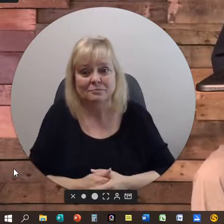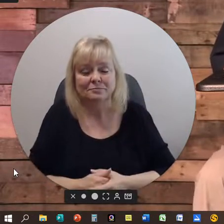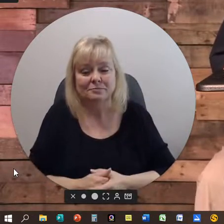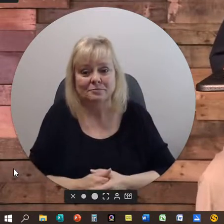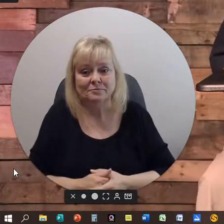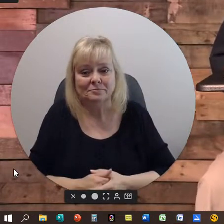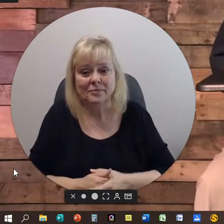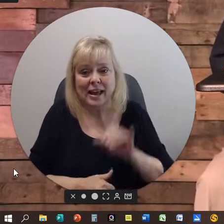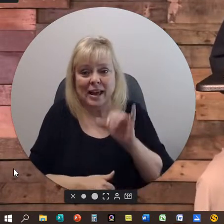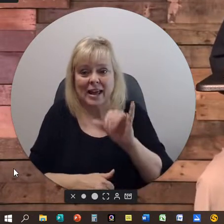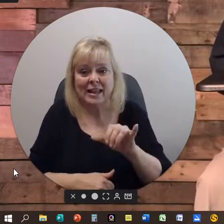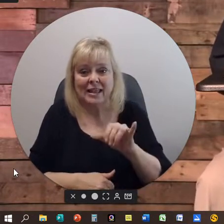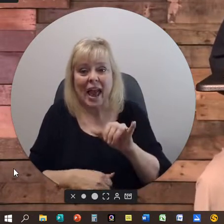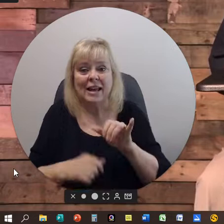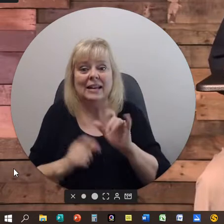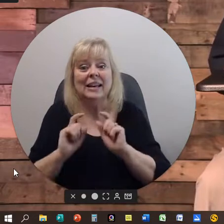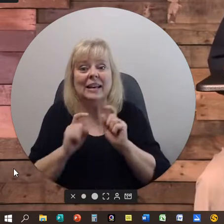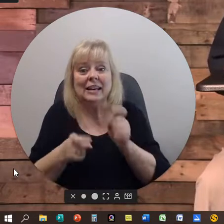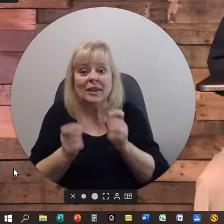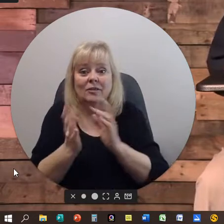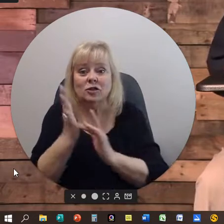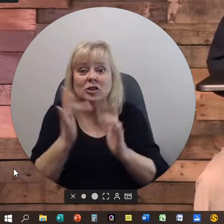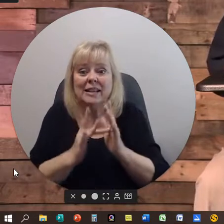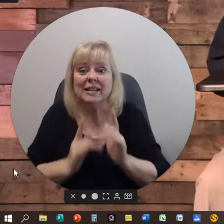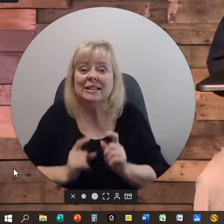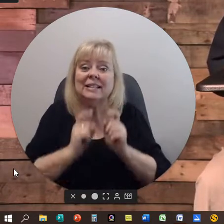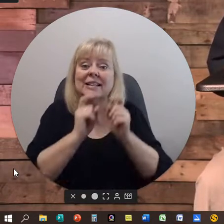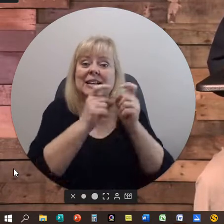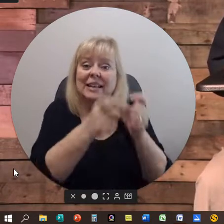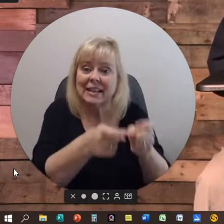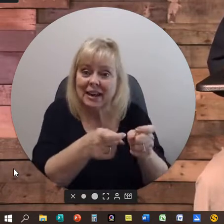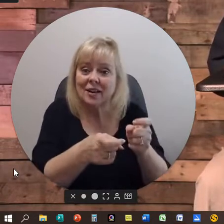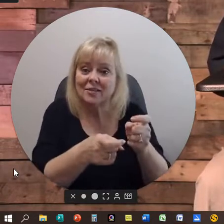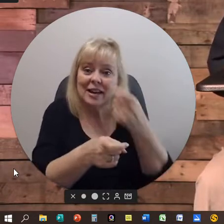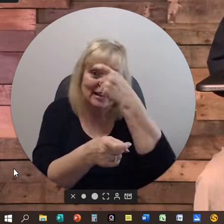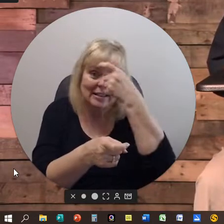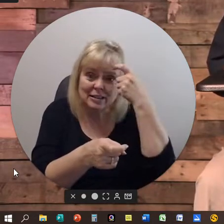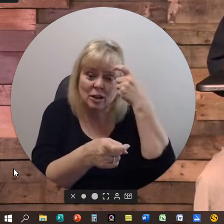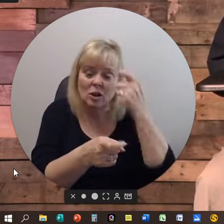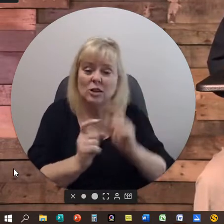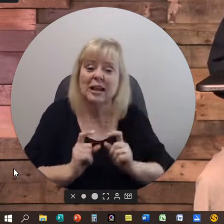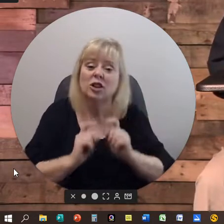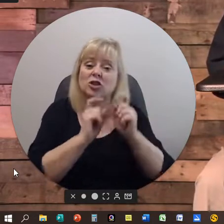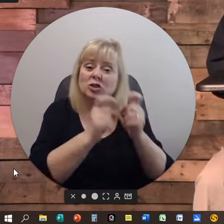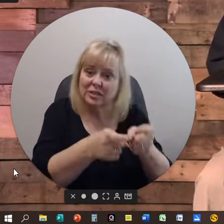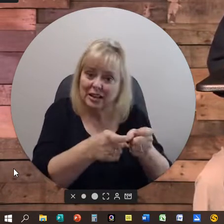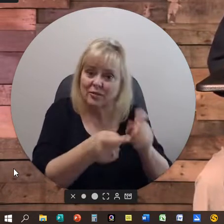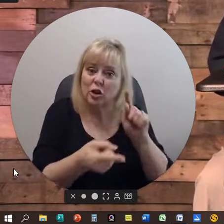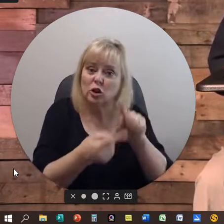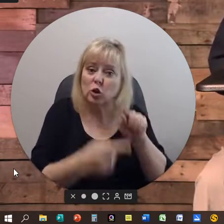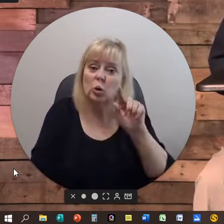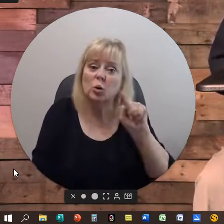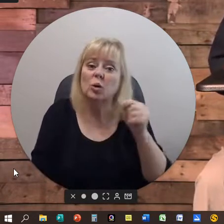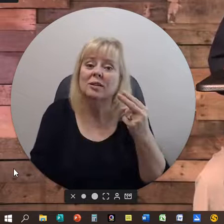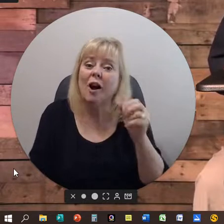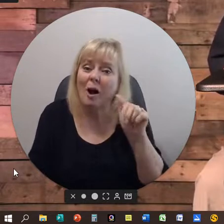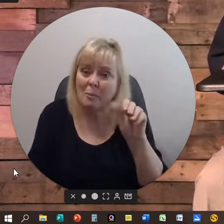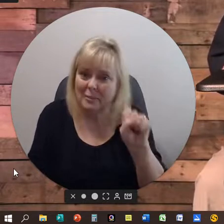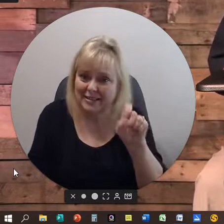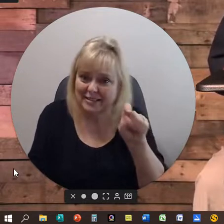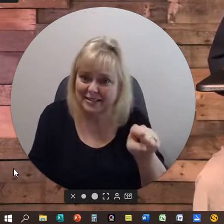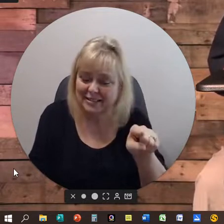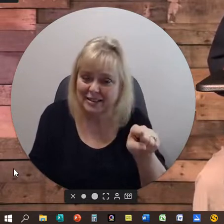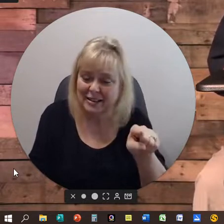gift, Thomas's belief. And church history tells us that because of